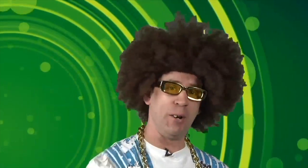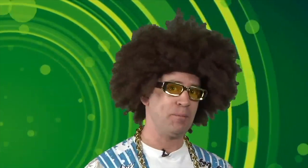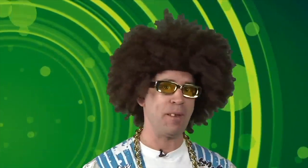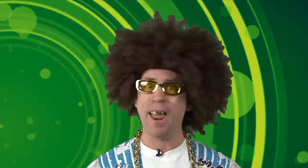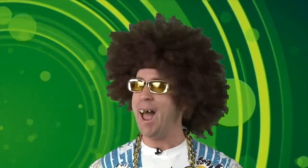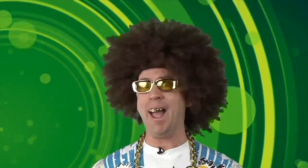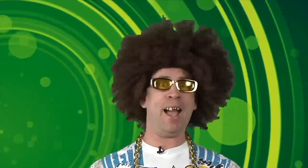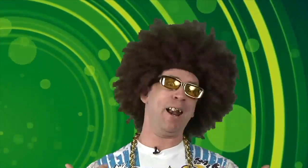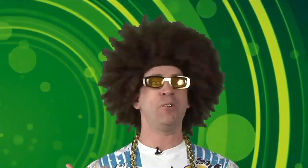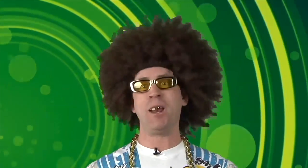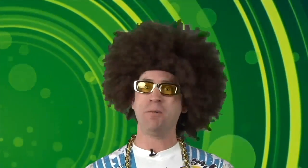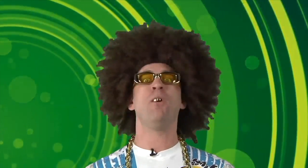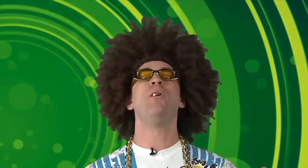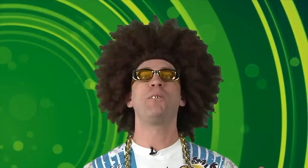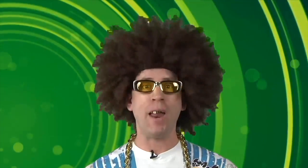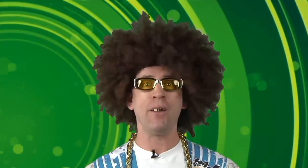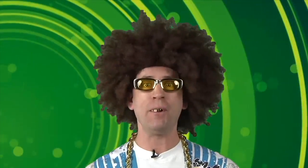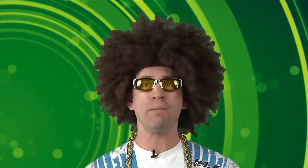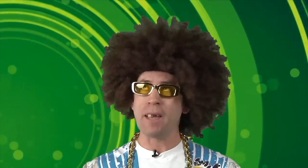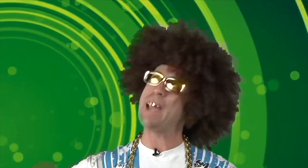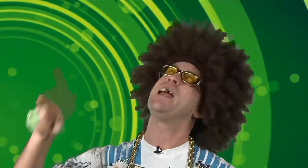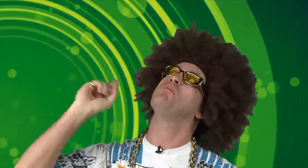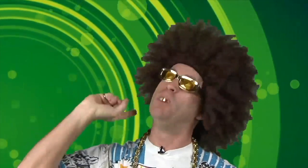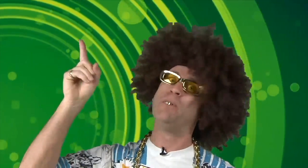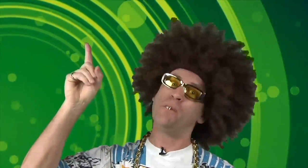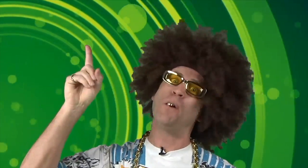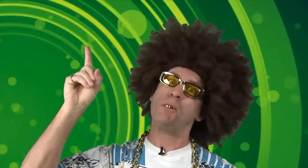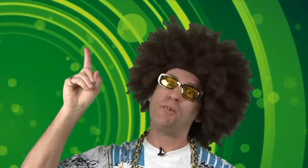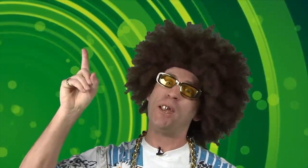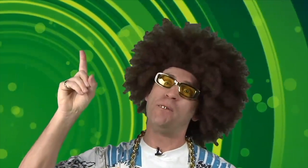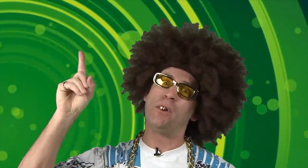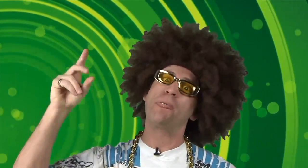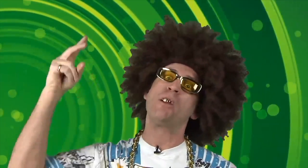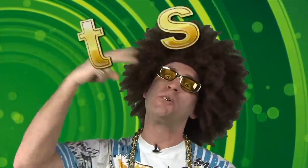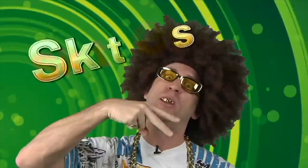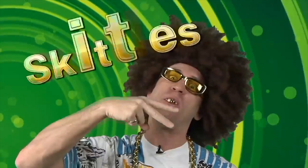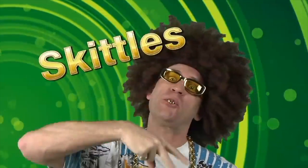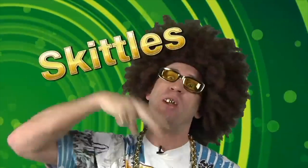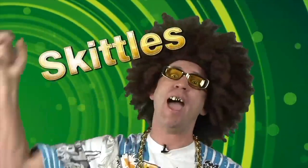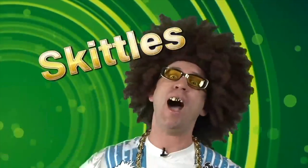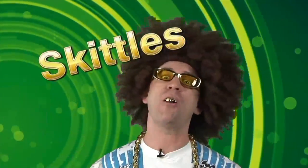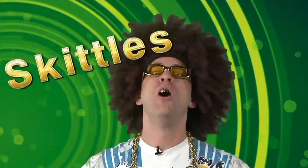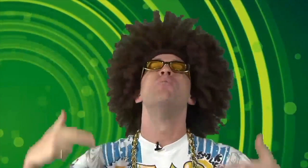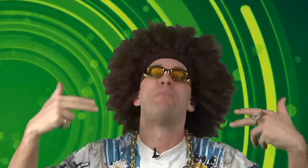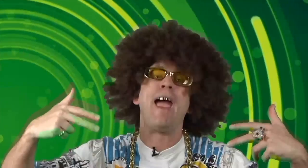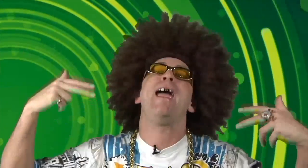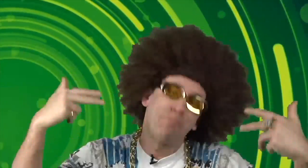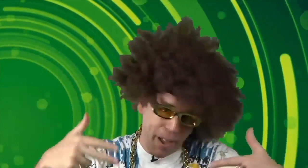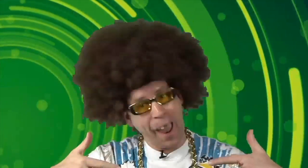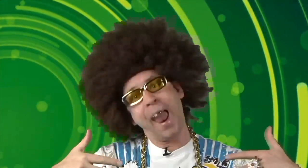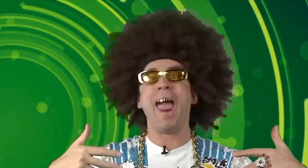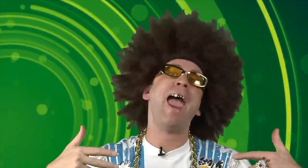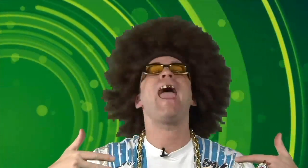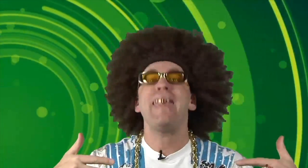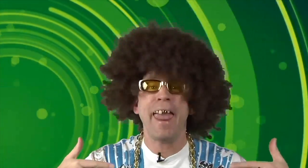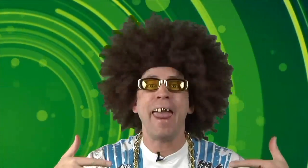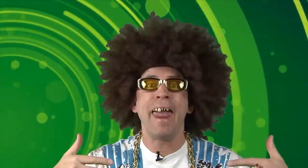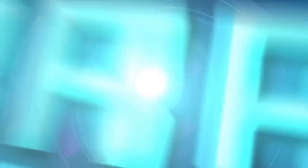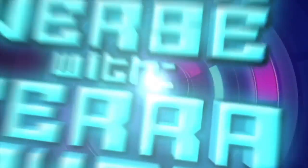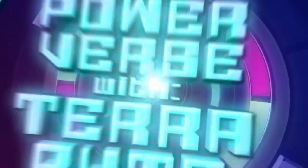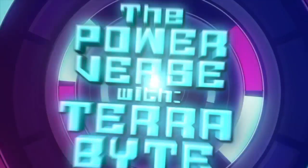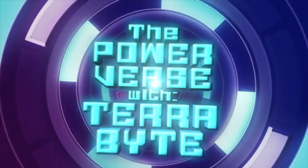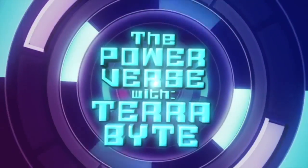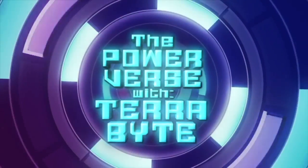what's up. I got a rainbow of flavor, and I'm living for my Savior. Skittles out. Bang, bang,